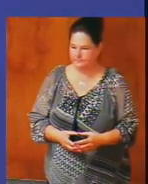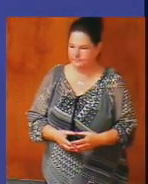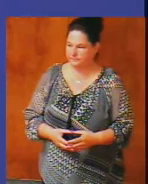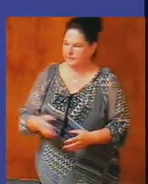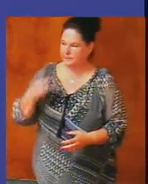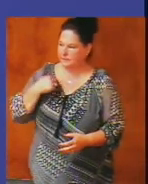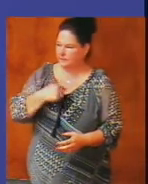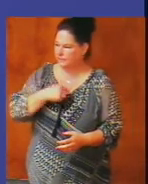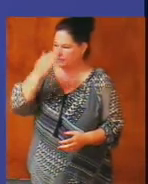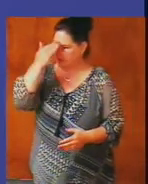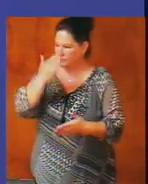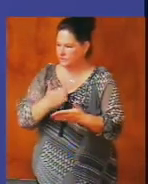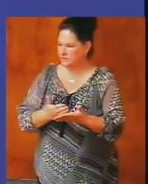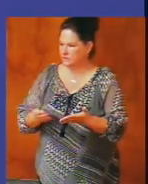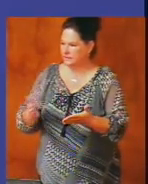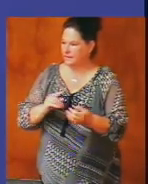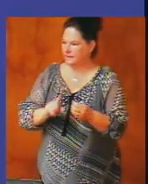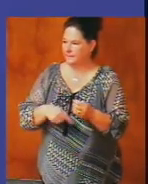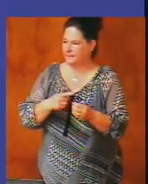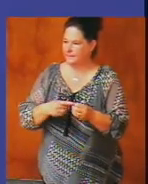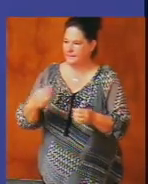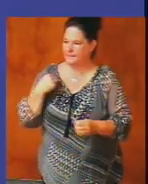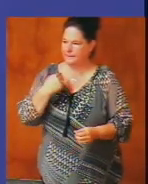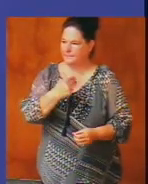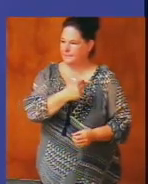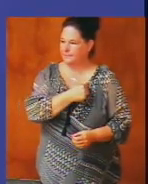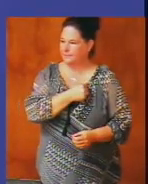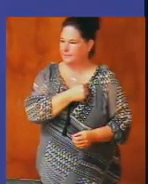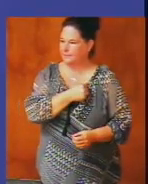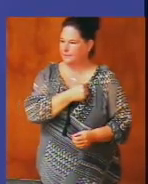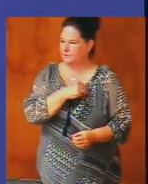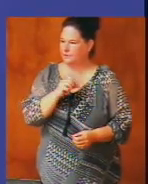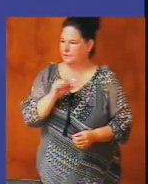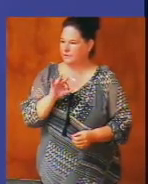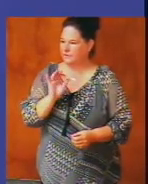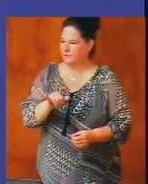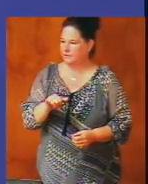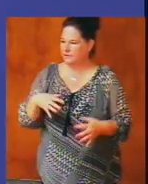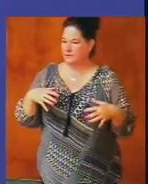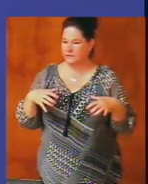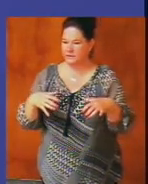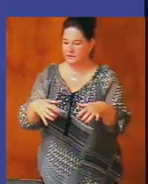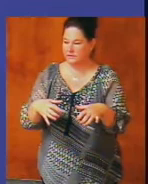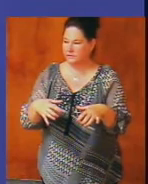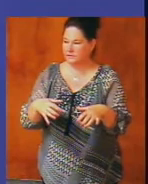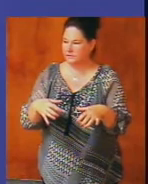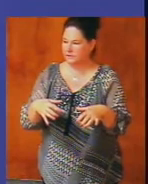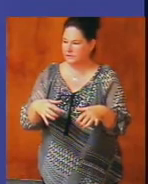We know something about the members of this congregation.